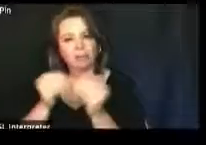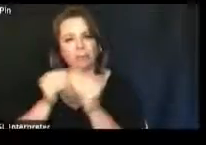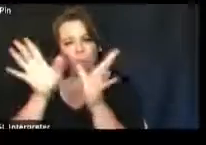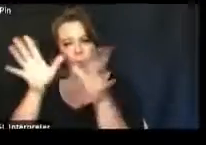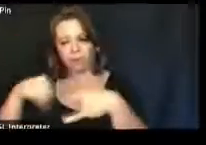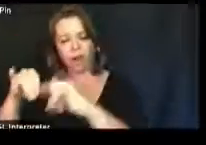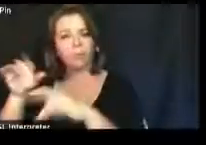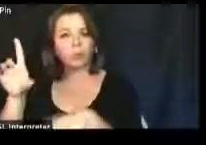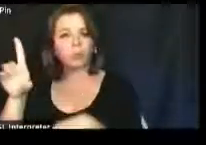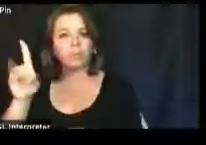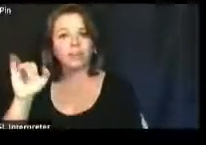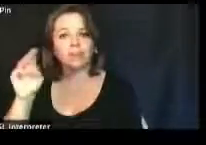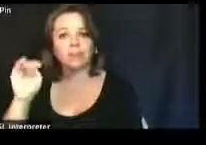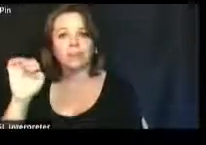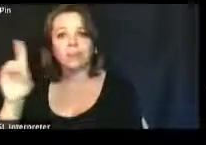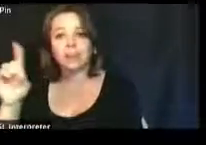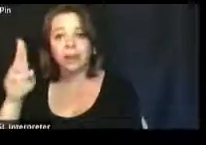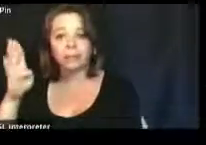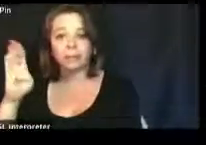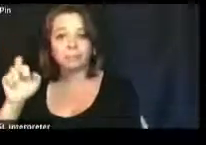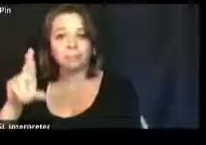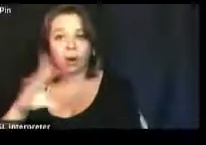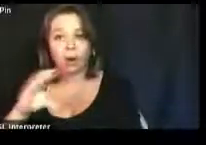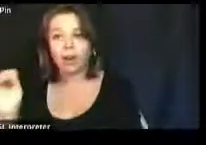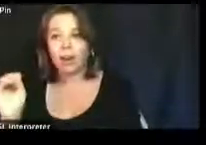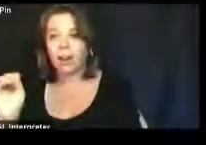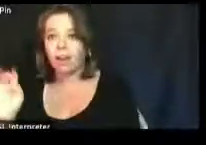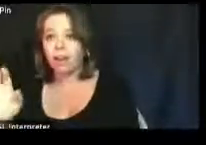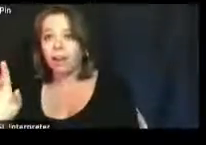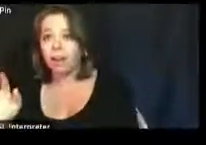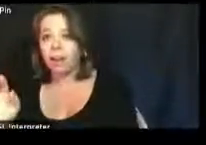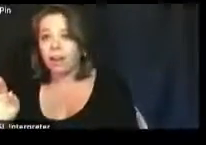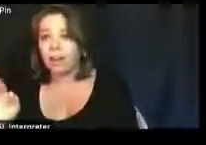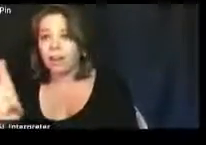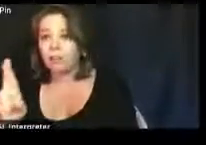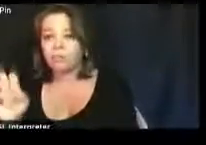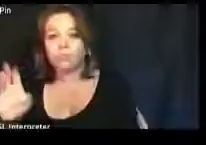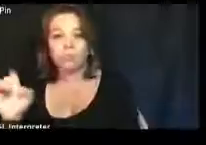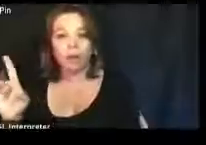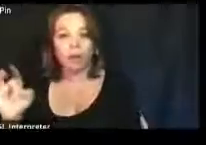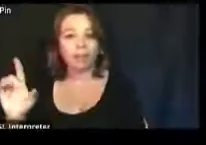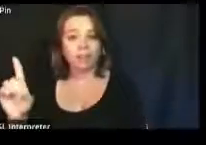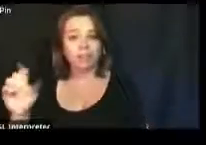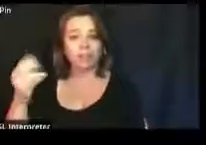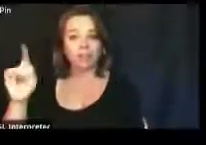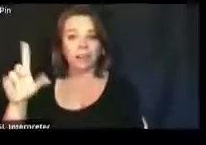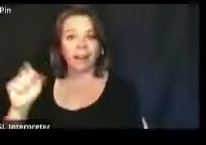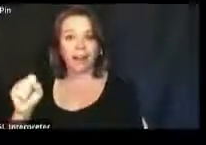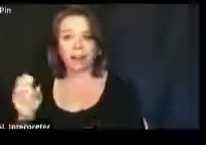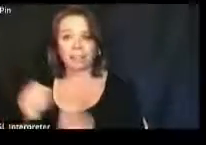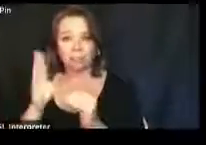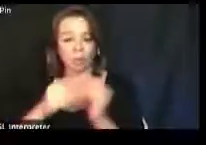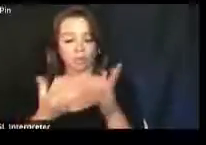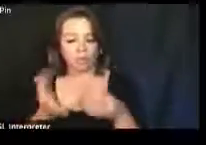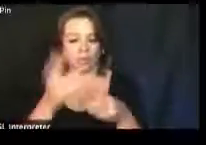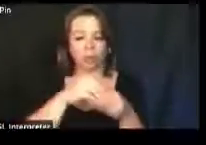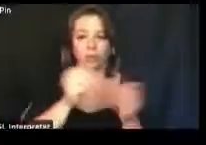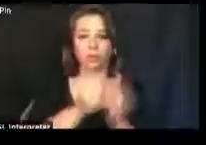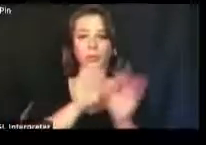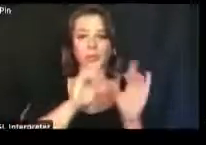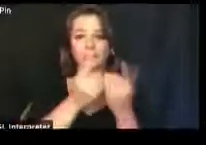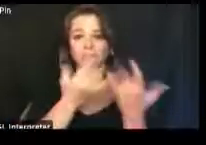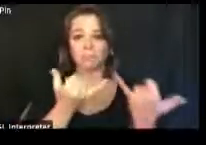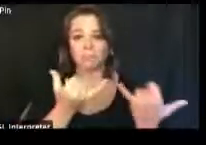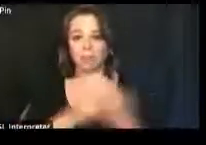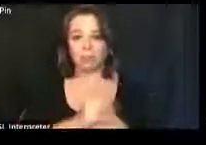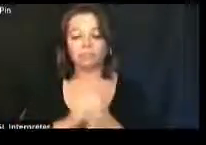do with the Orange County communities that they are currently drawn together with at the state and federal levels. North Orange County communities